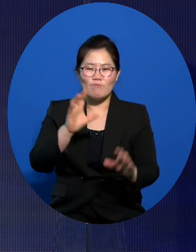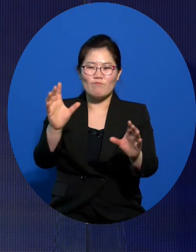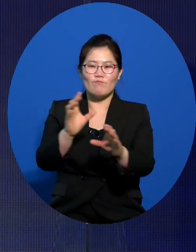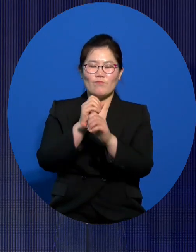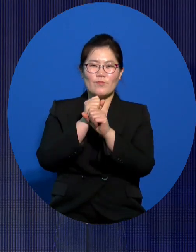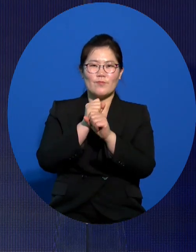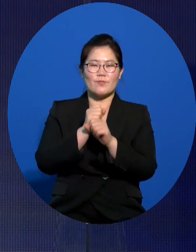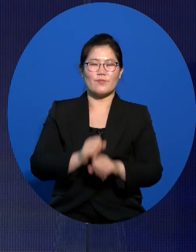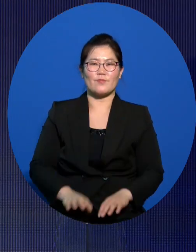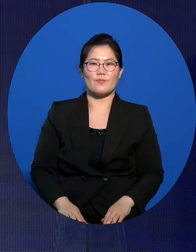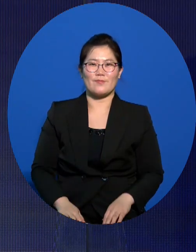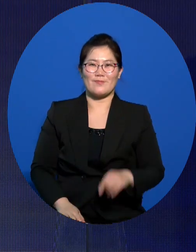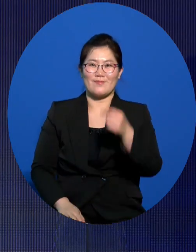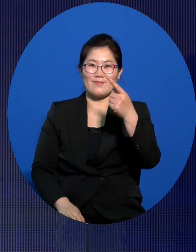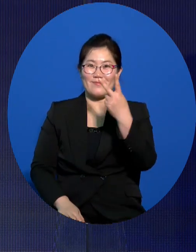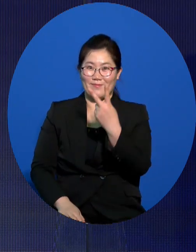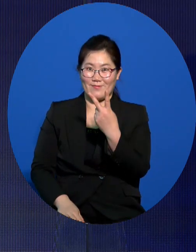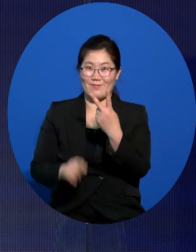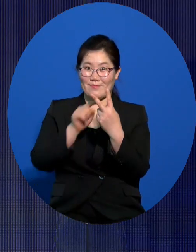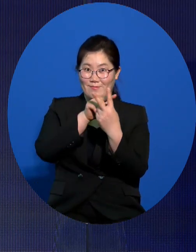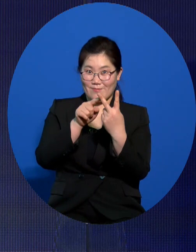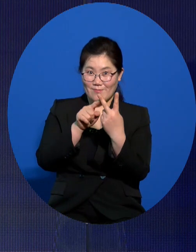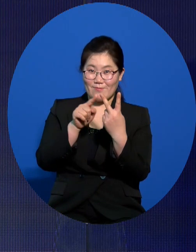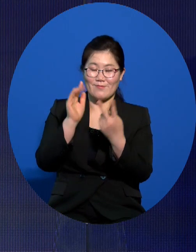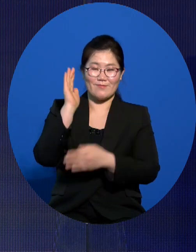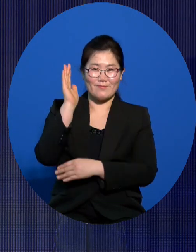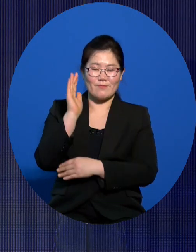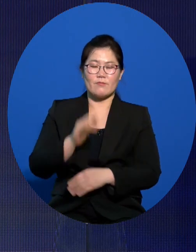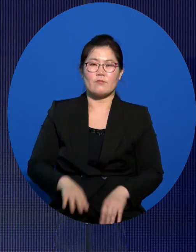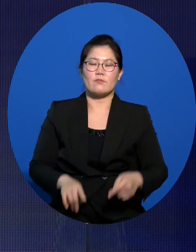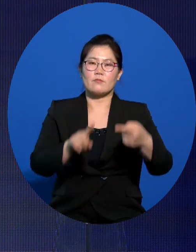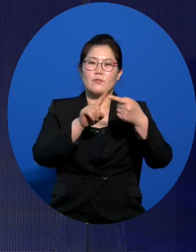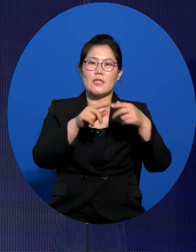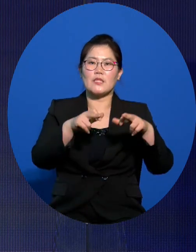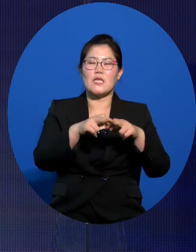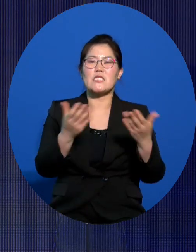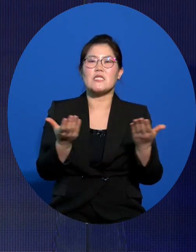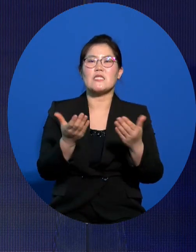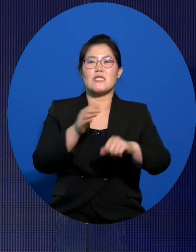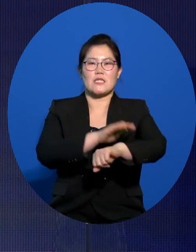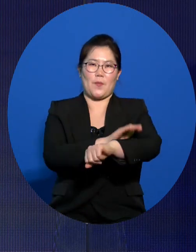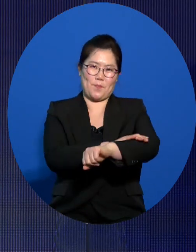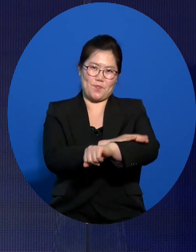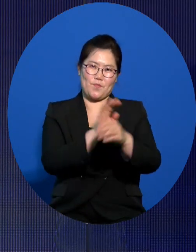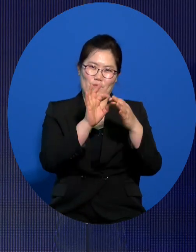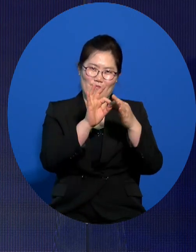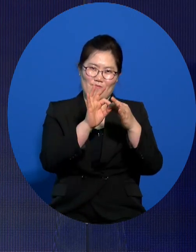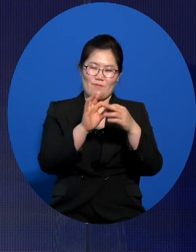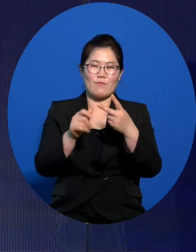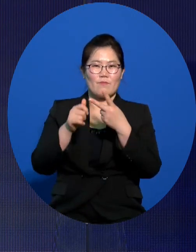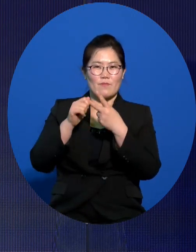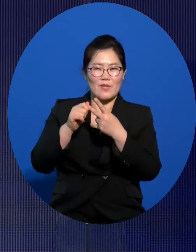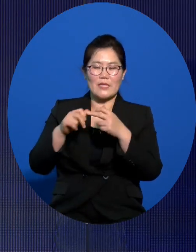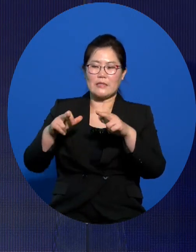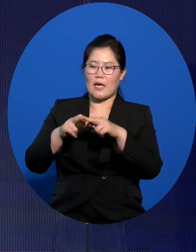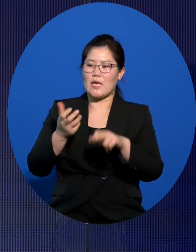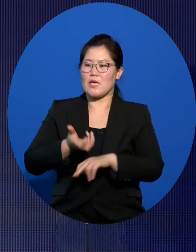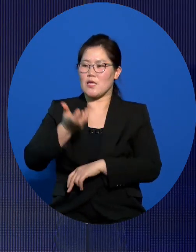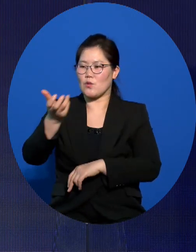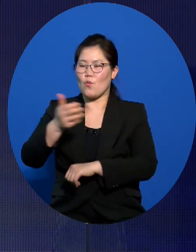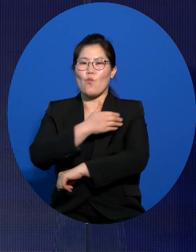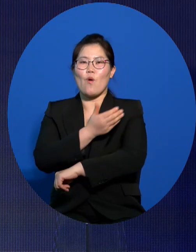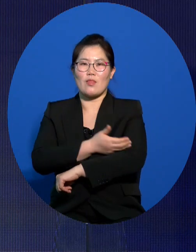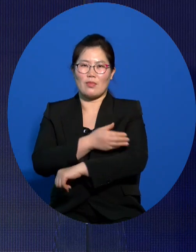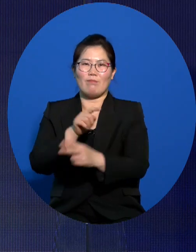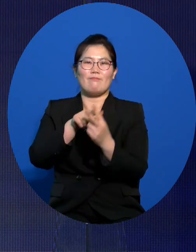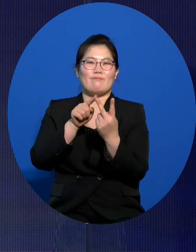So, if I may recap and summarize, I touched upon 2 points. First is about the work and